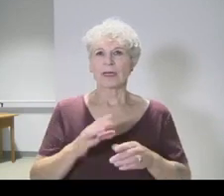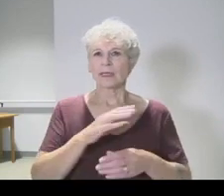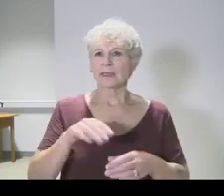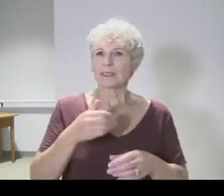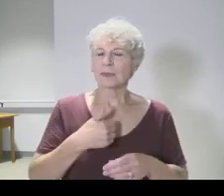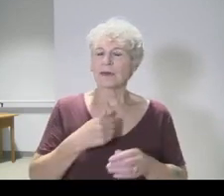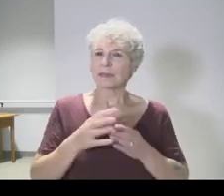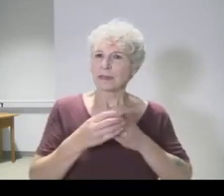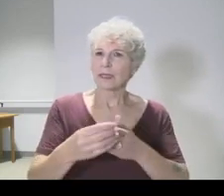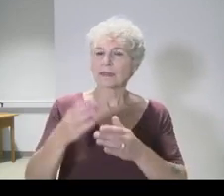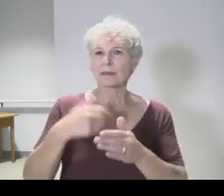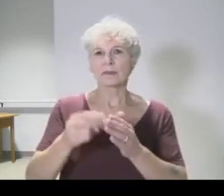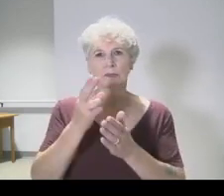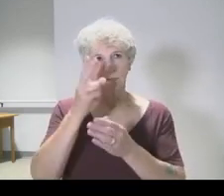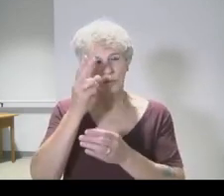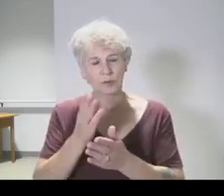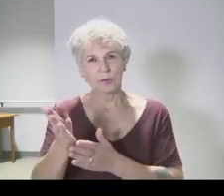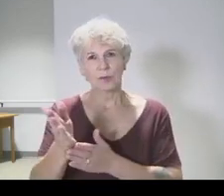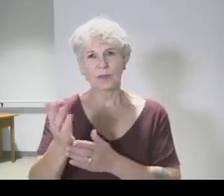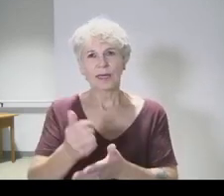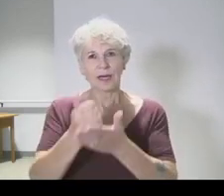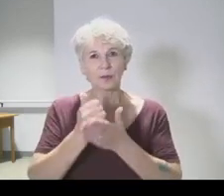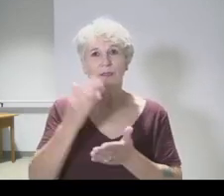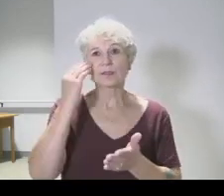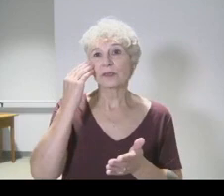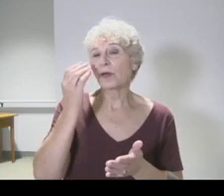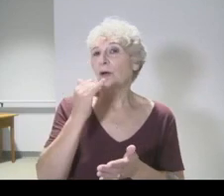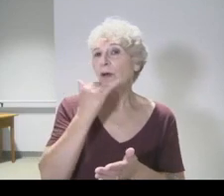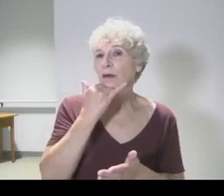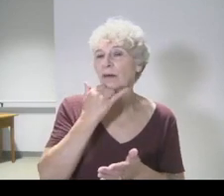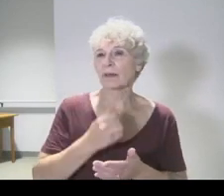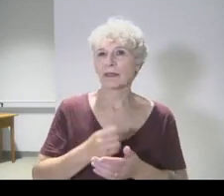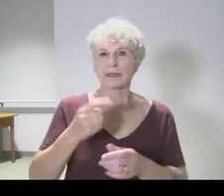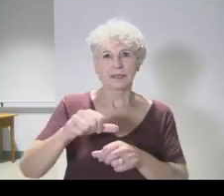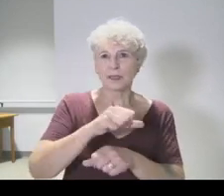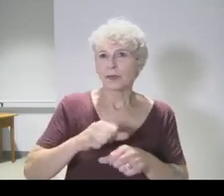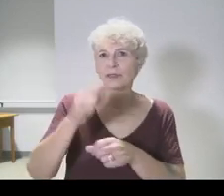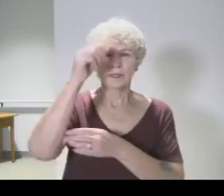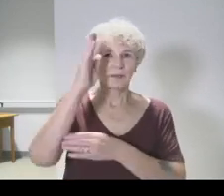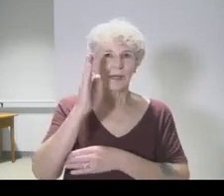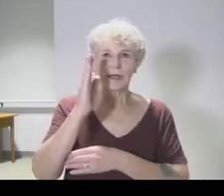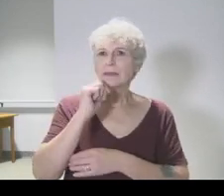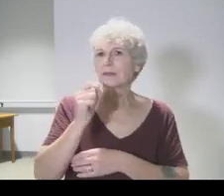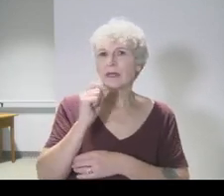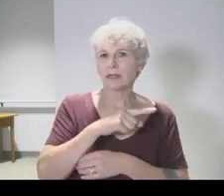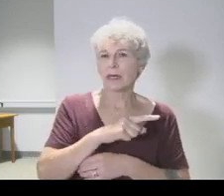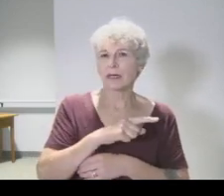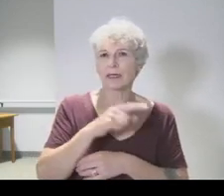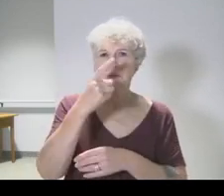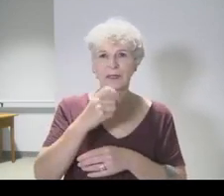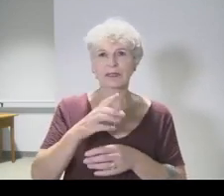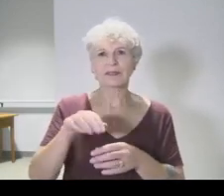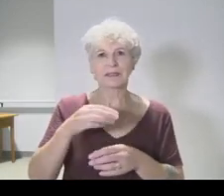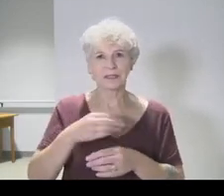into the truth that helps us to recognize error. This anointing of God is no lie, because the